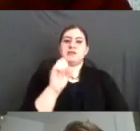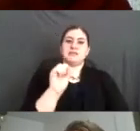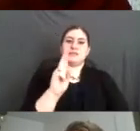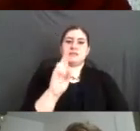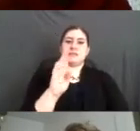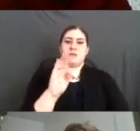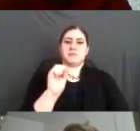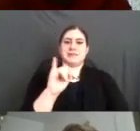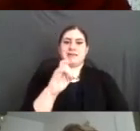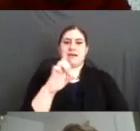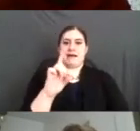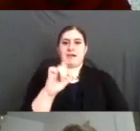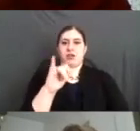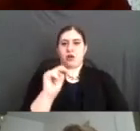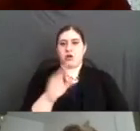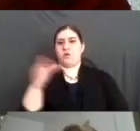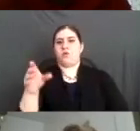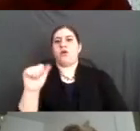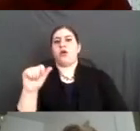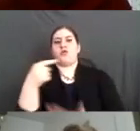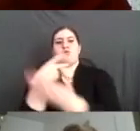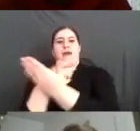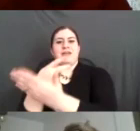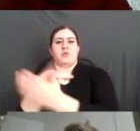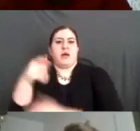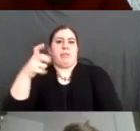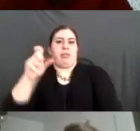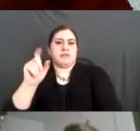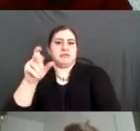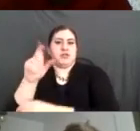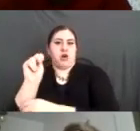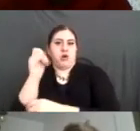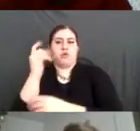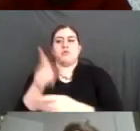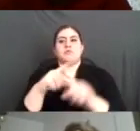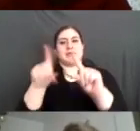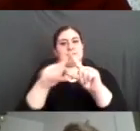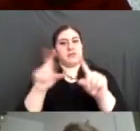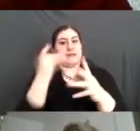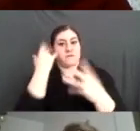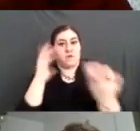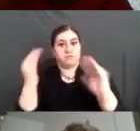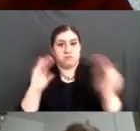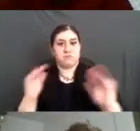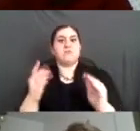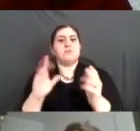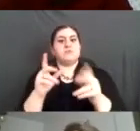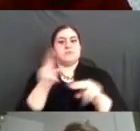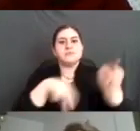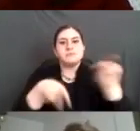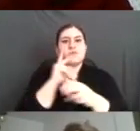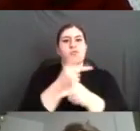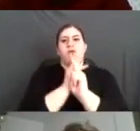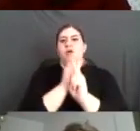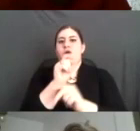loan, and then under alternative loans. Those are if you wish to compare loans, and I do encourage you to shop for your loans, just like you would for any